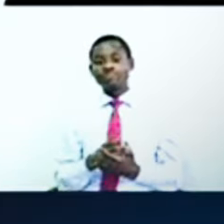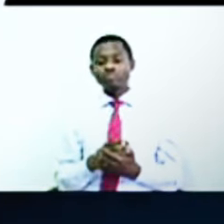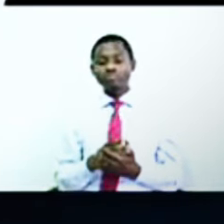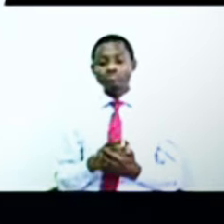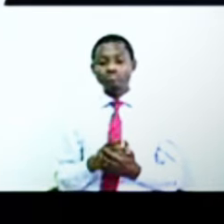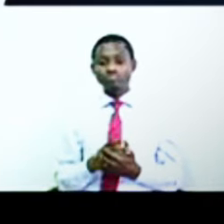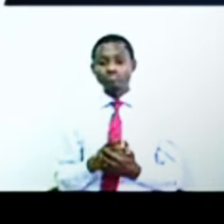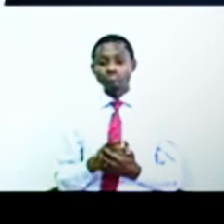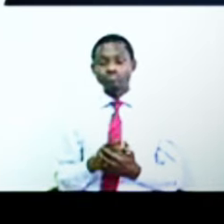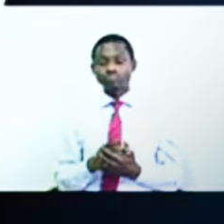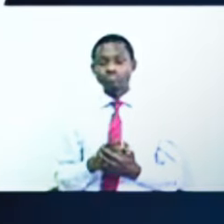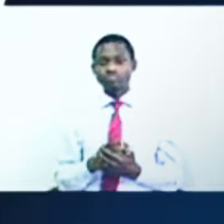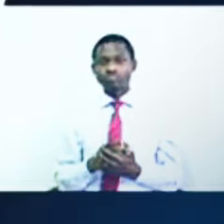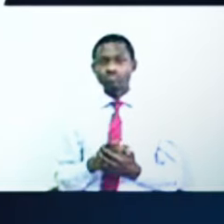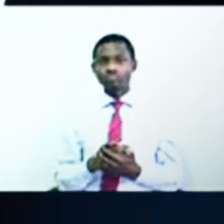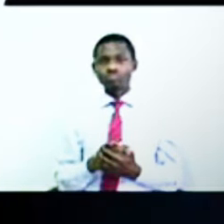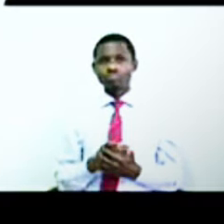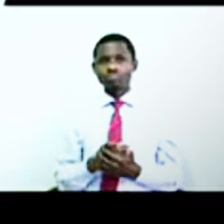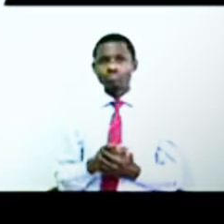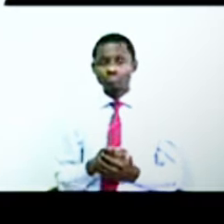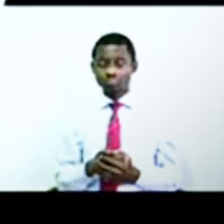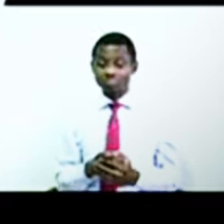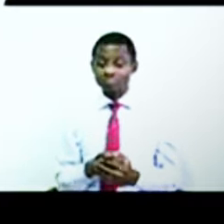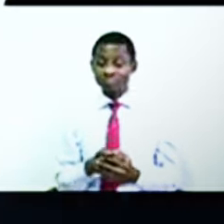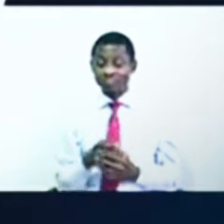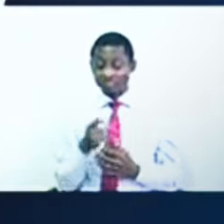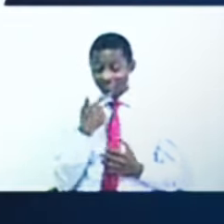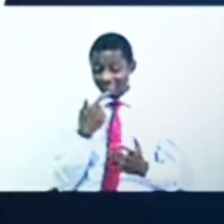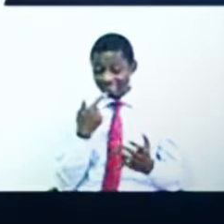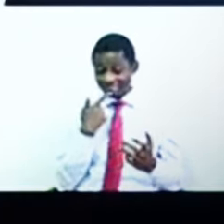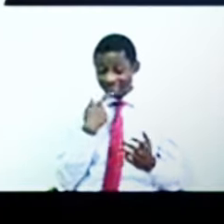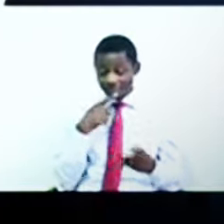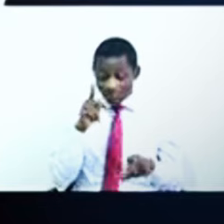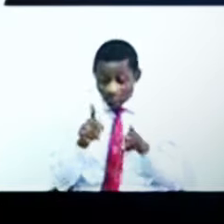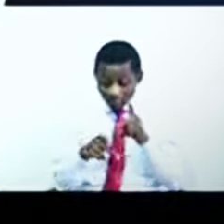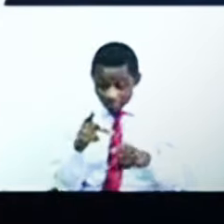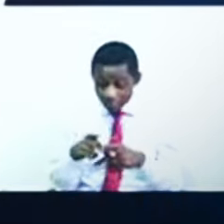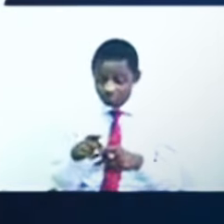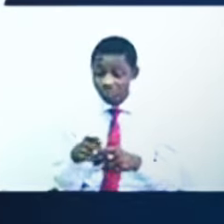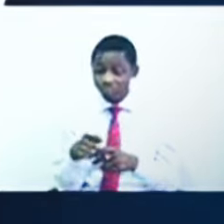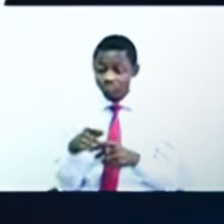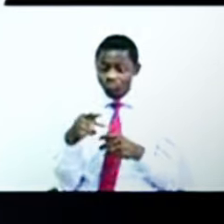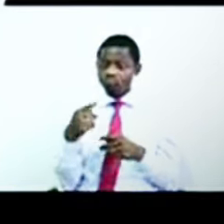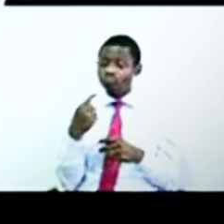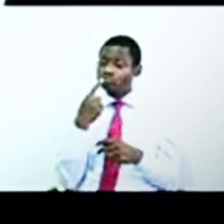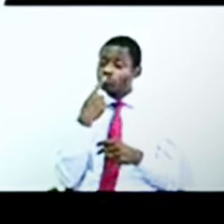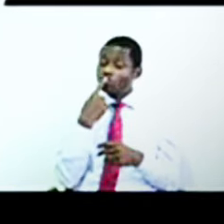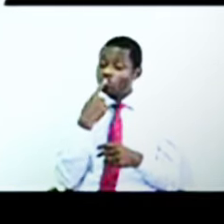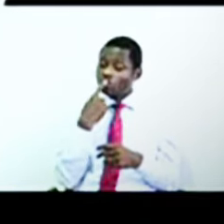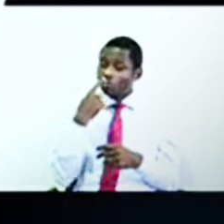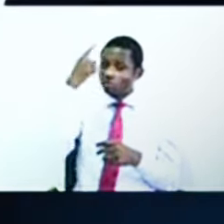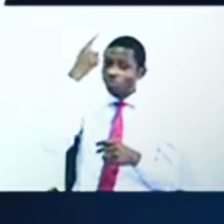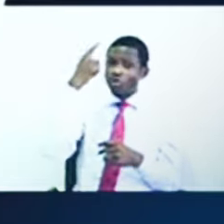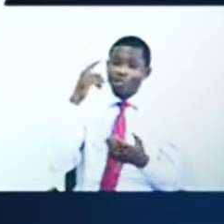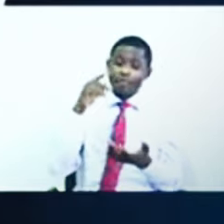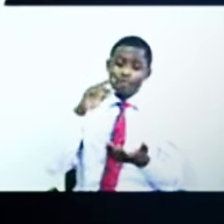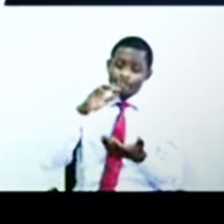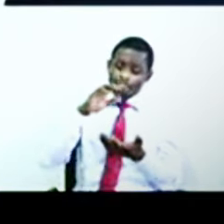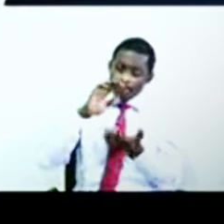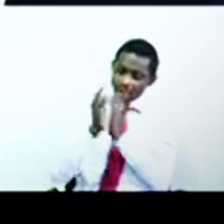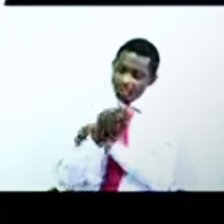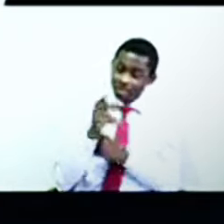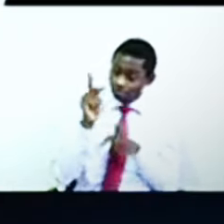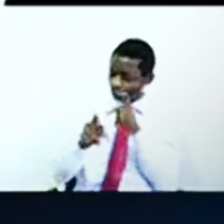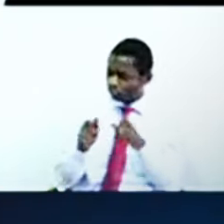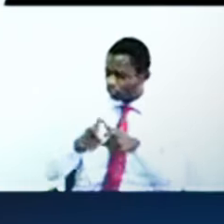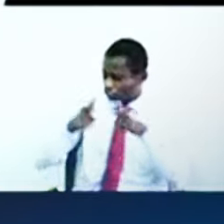I want to repeat that. People swear by someone greater than themselves. If he said nipa kadie oso sene no